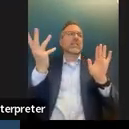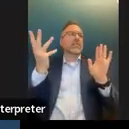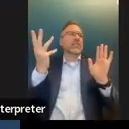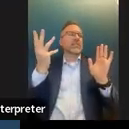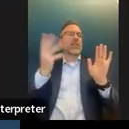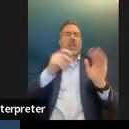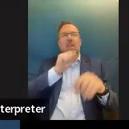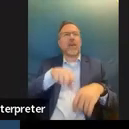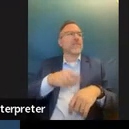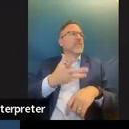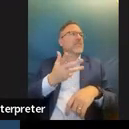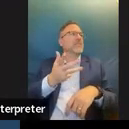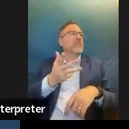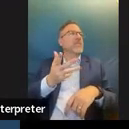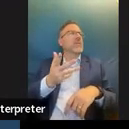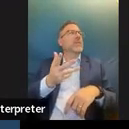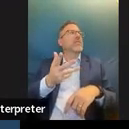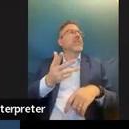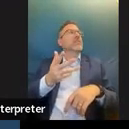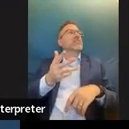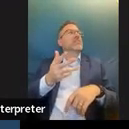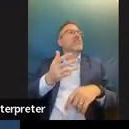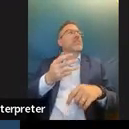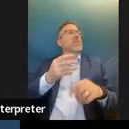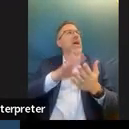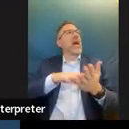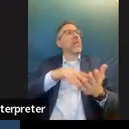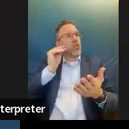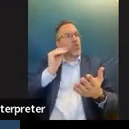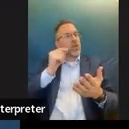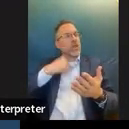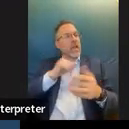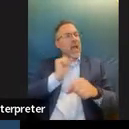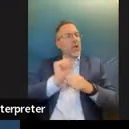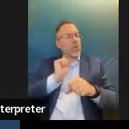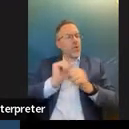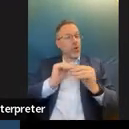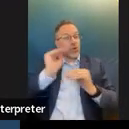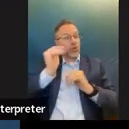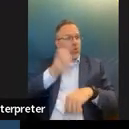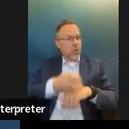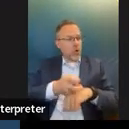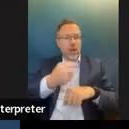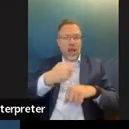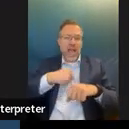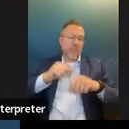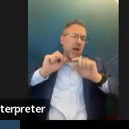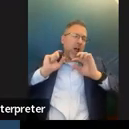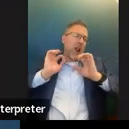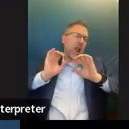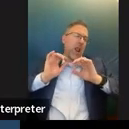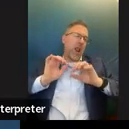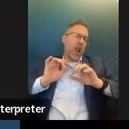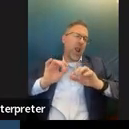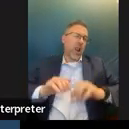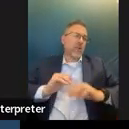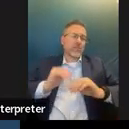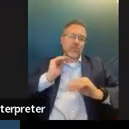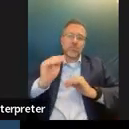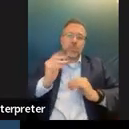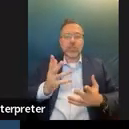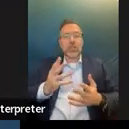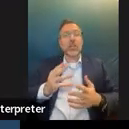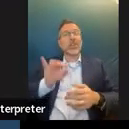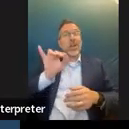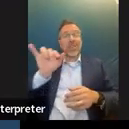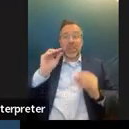am learning that I'm working too hard on my IEPs. I'm writing way more than I need to write. So for her, it really